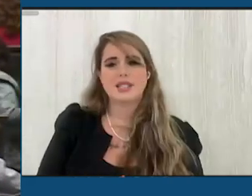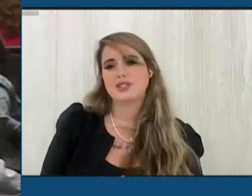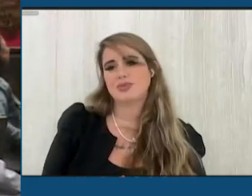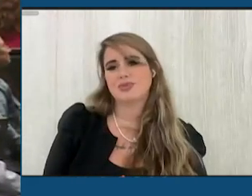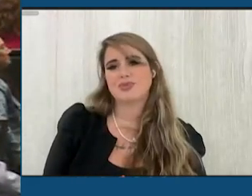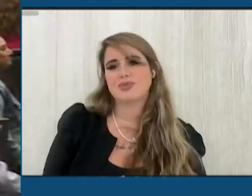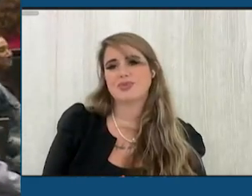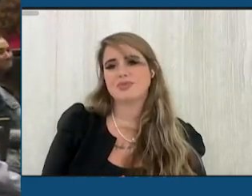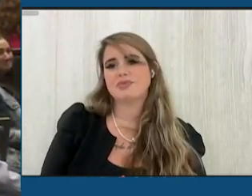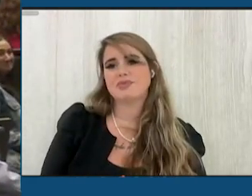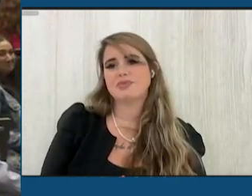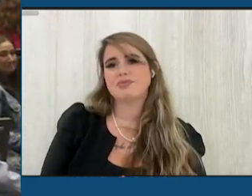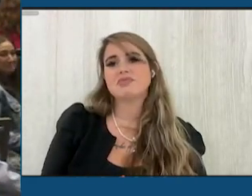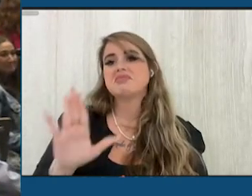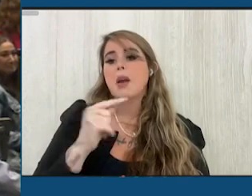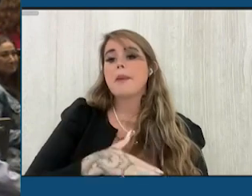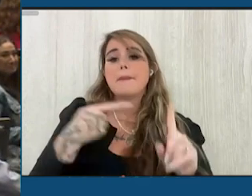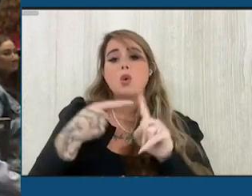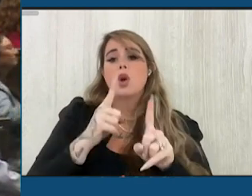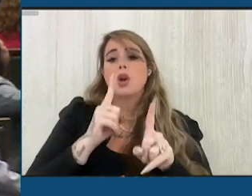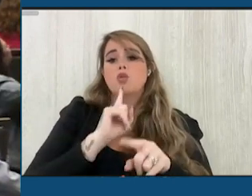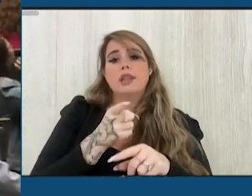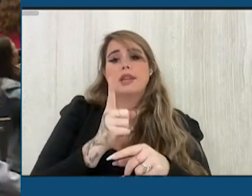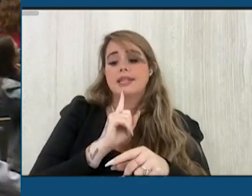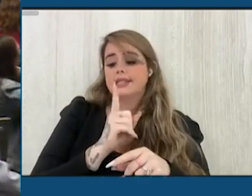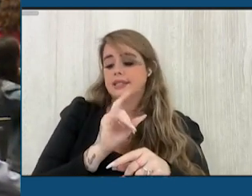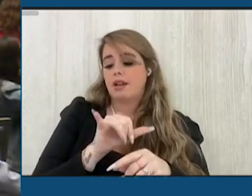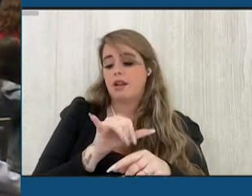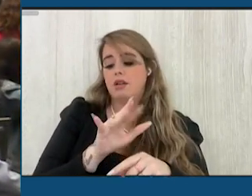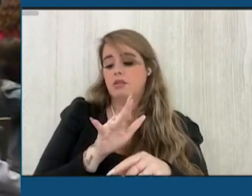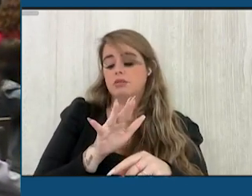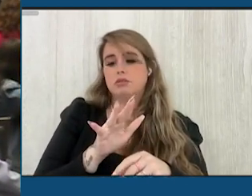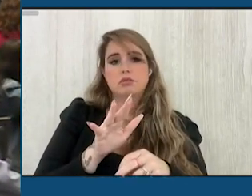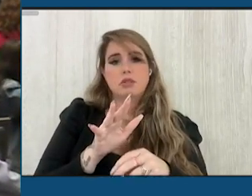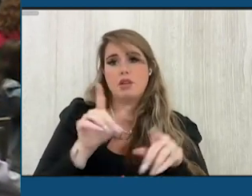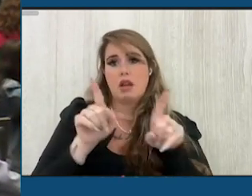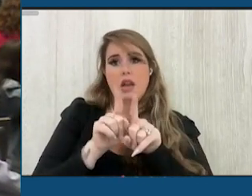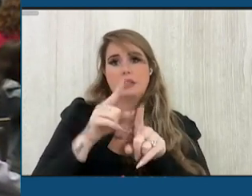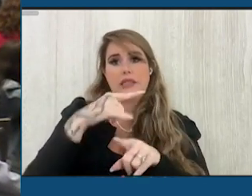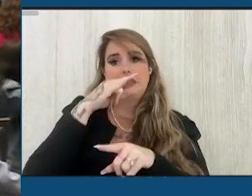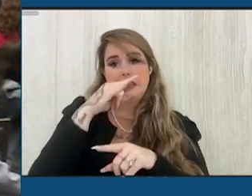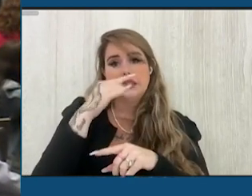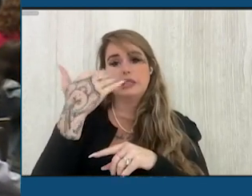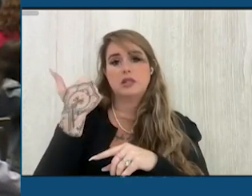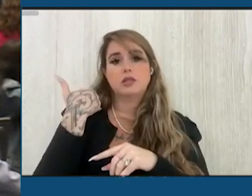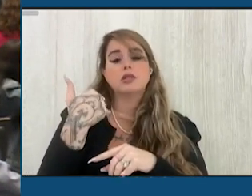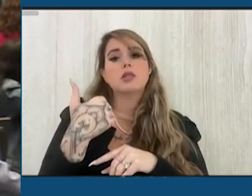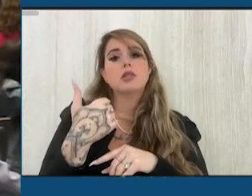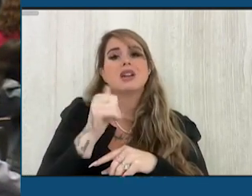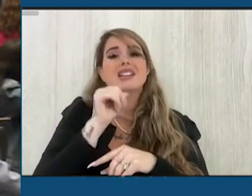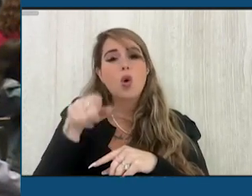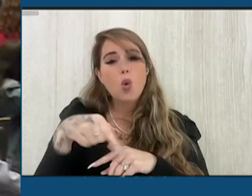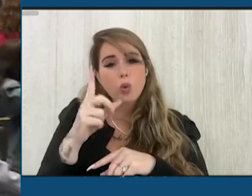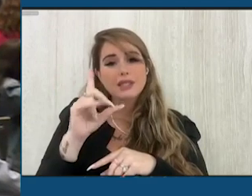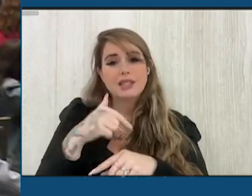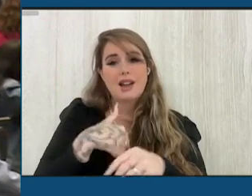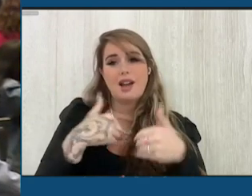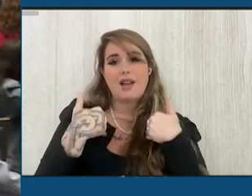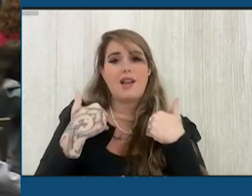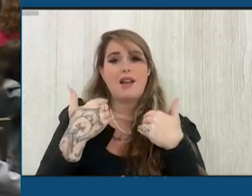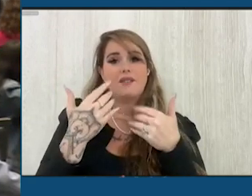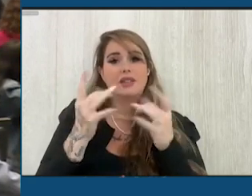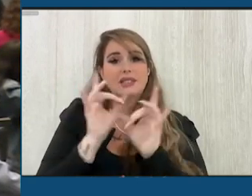But my point really is that as a kid, not only did I have terrible